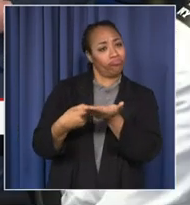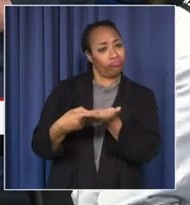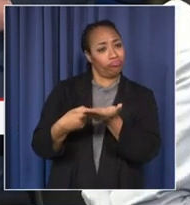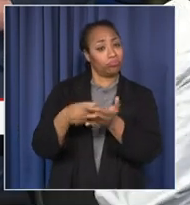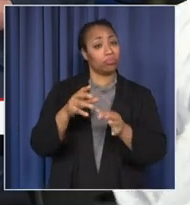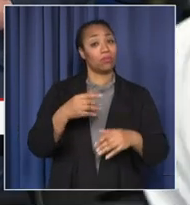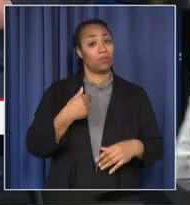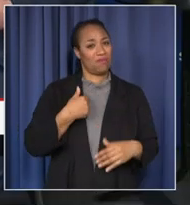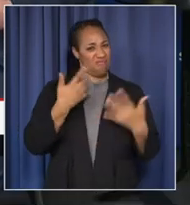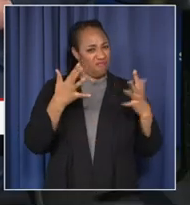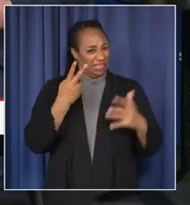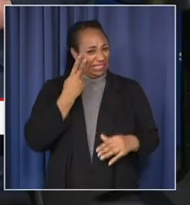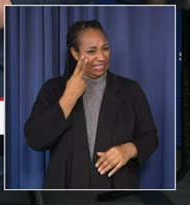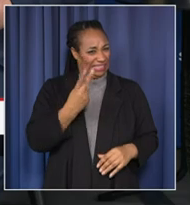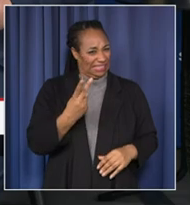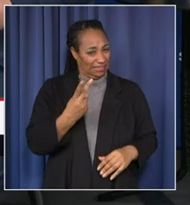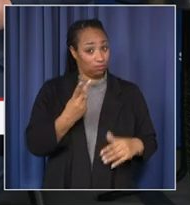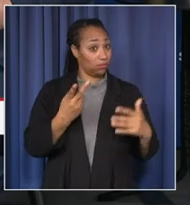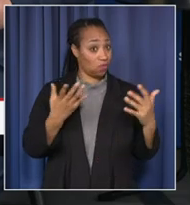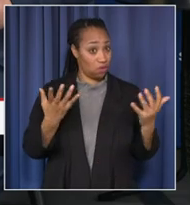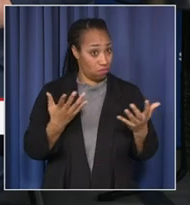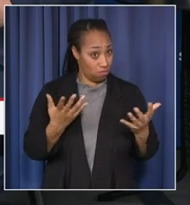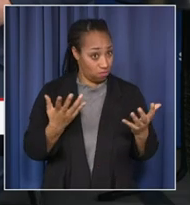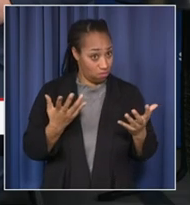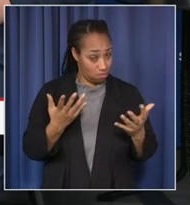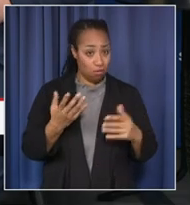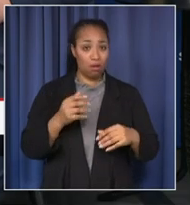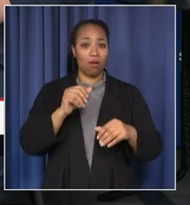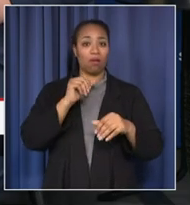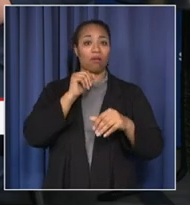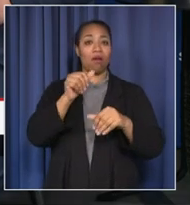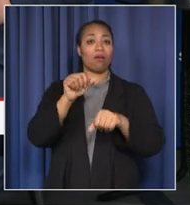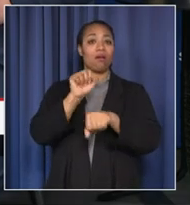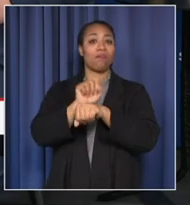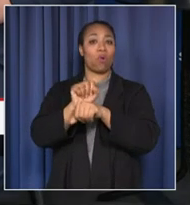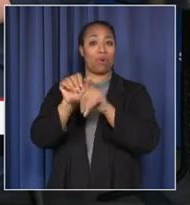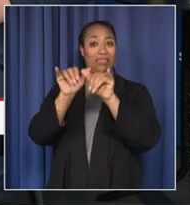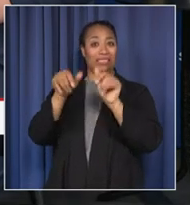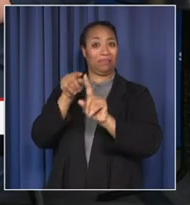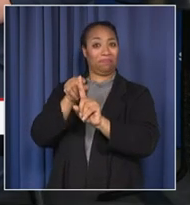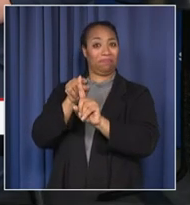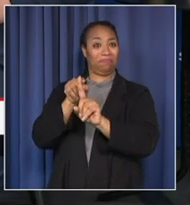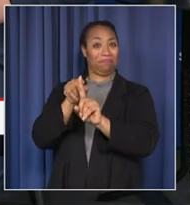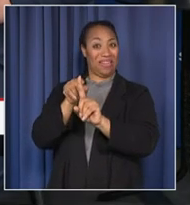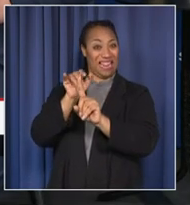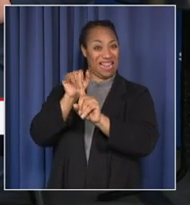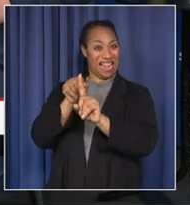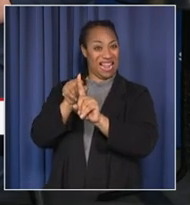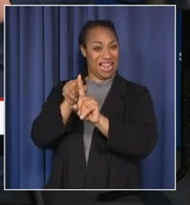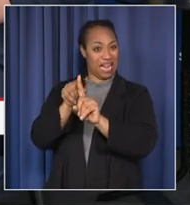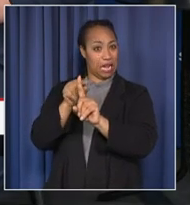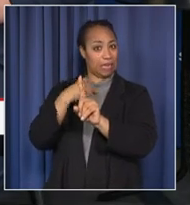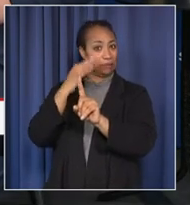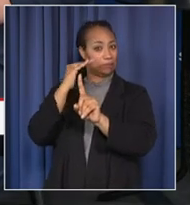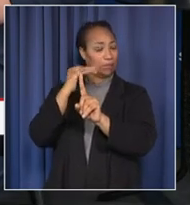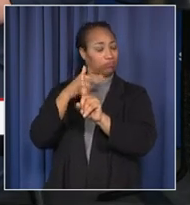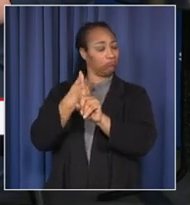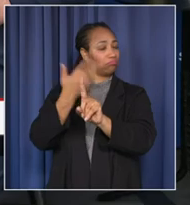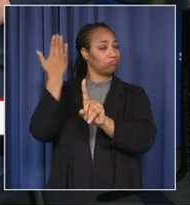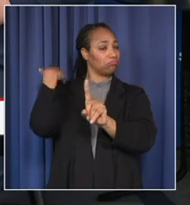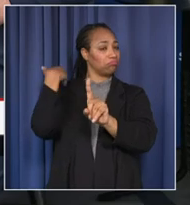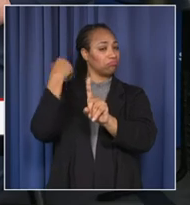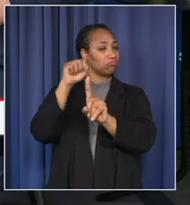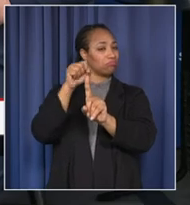our unemployment system is expected when there is a change of administration, especially when it's a